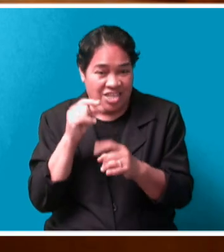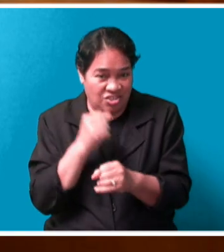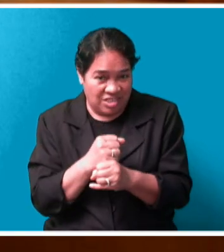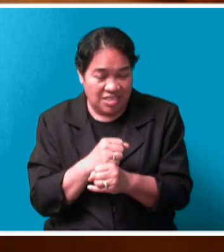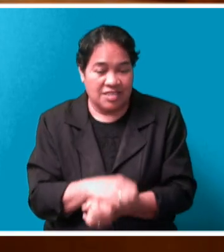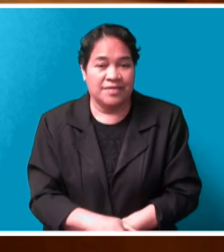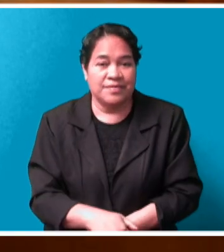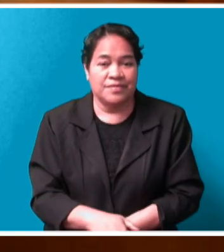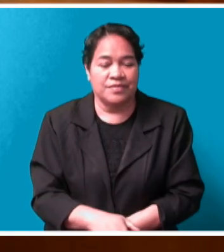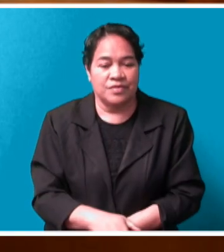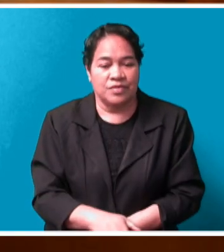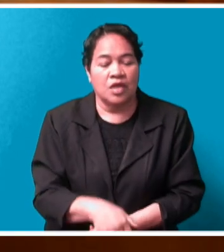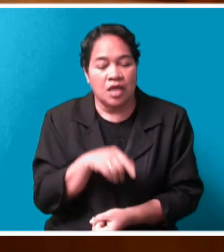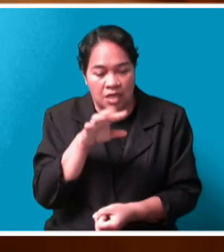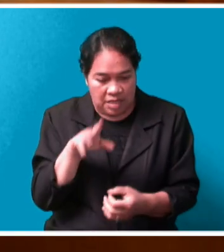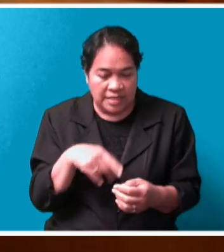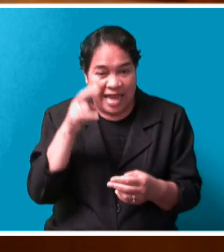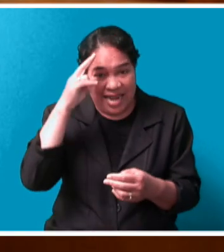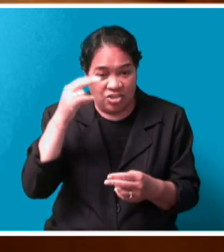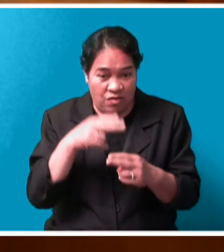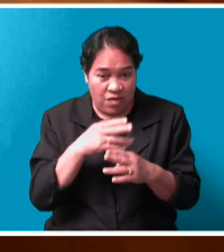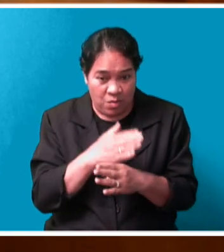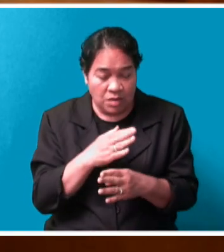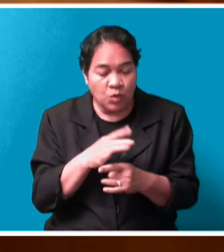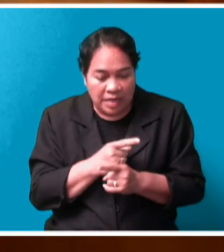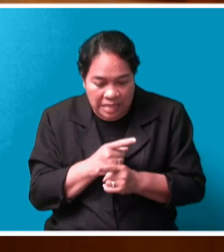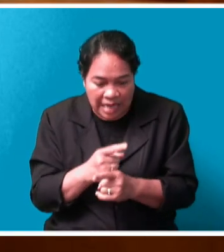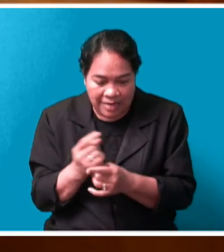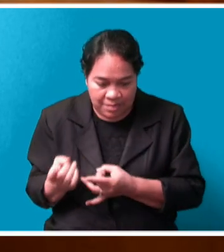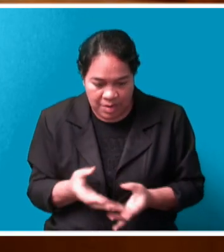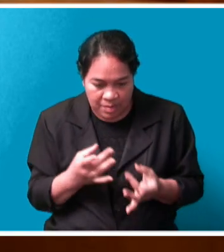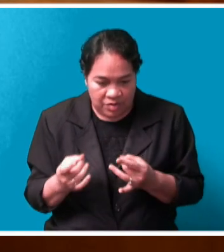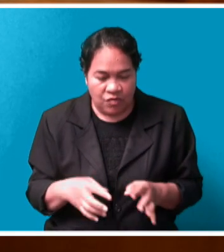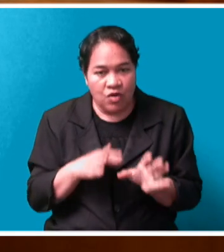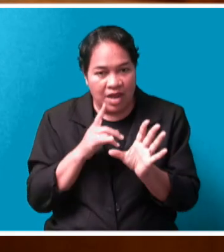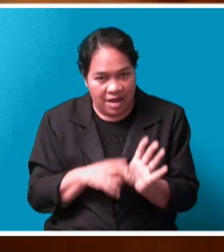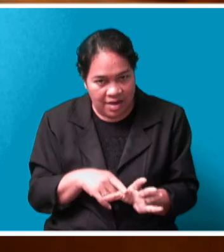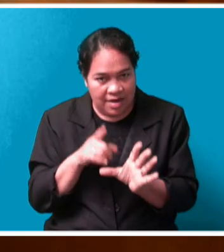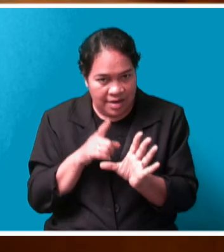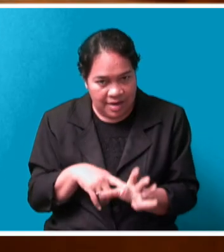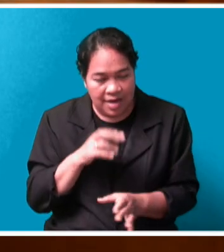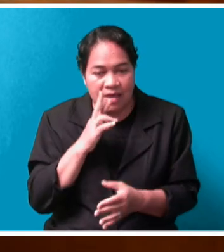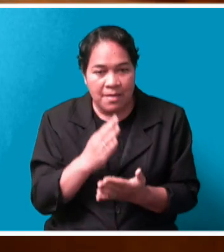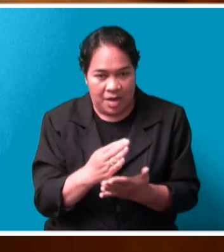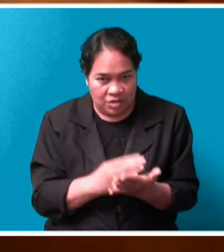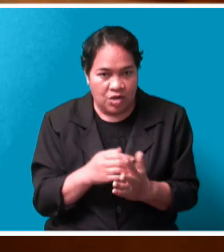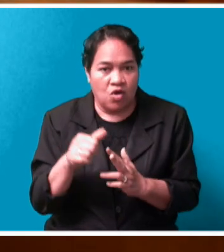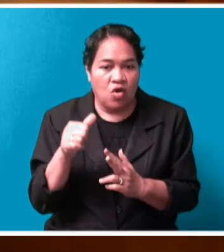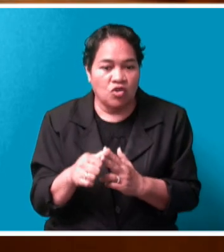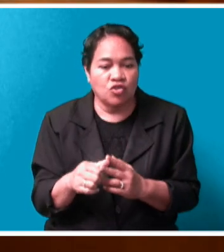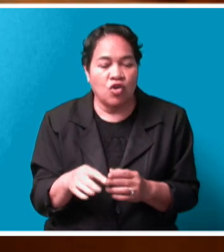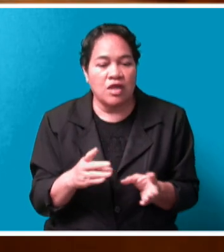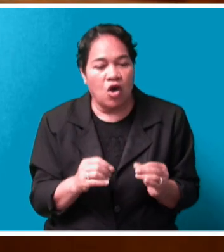These national frameworks guide the preparation of our annual budgets and the allocation of resources